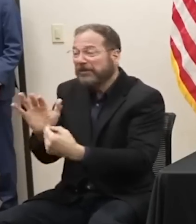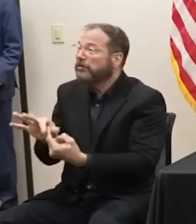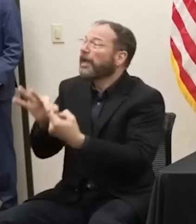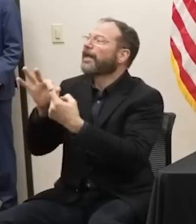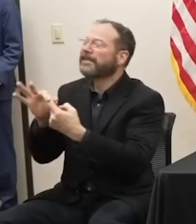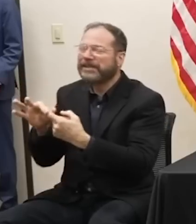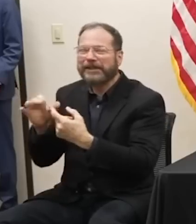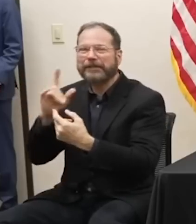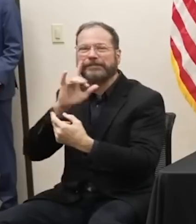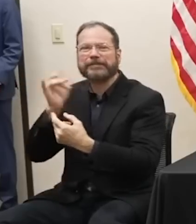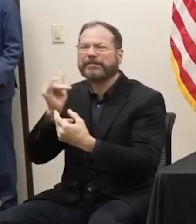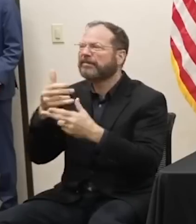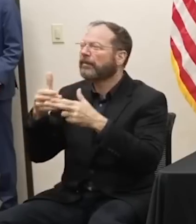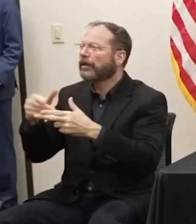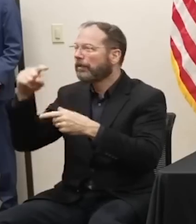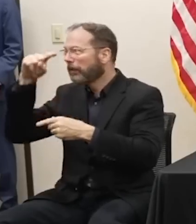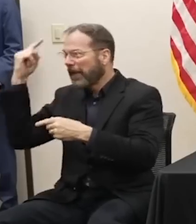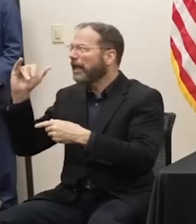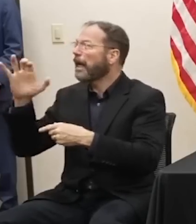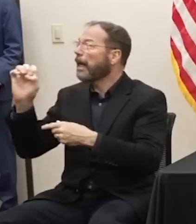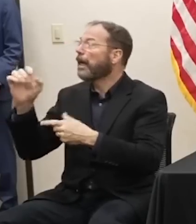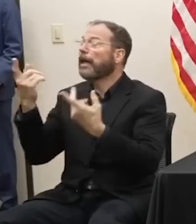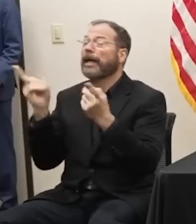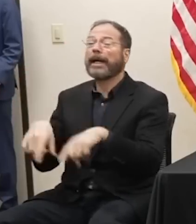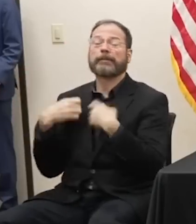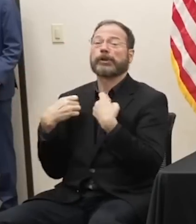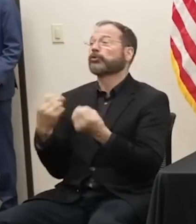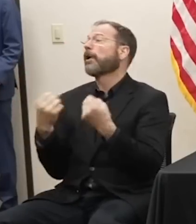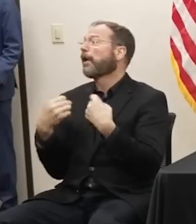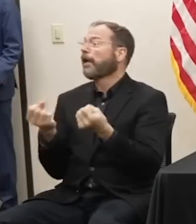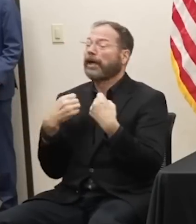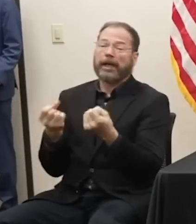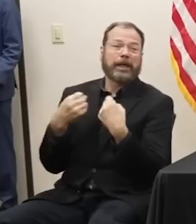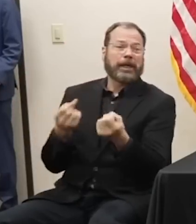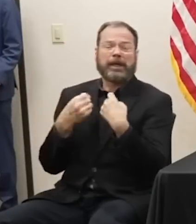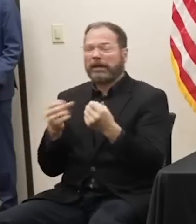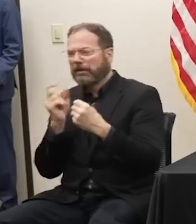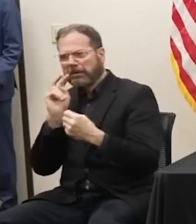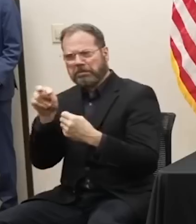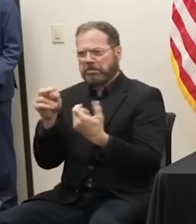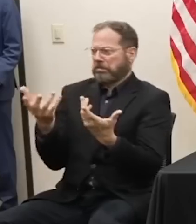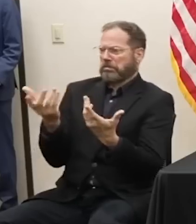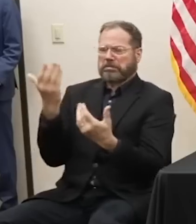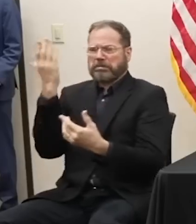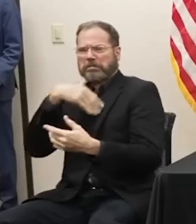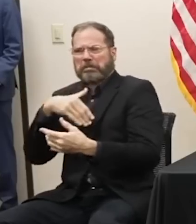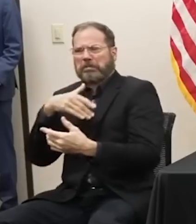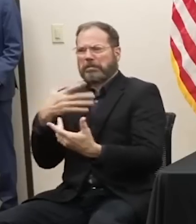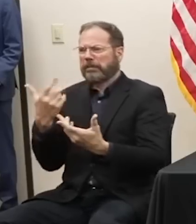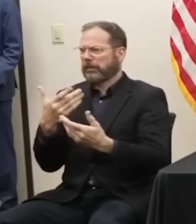for things like black ice, where you're driving down the roadway, you have no idea that what you're about to